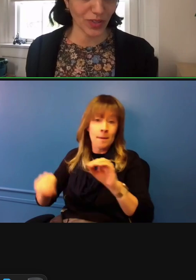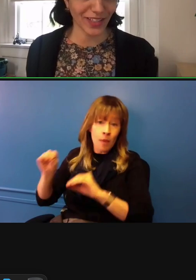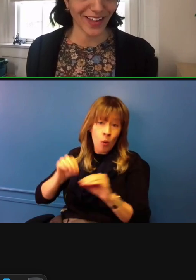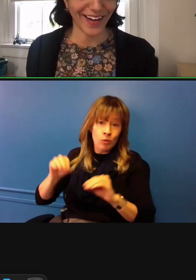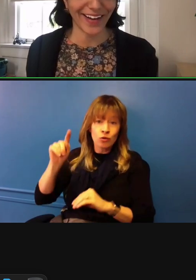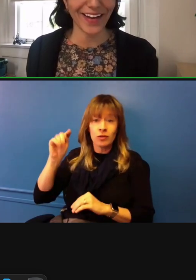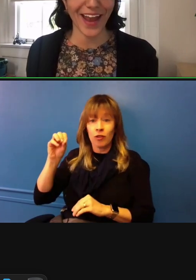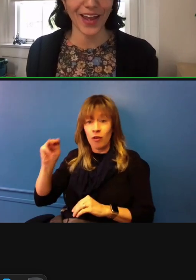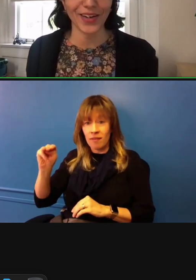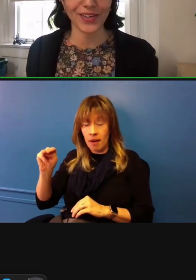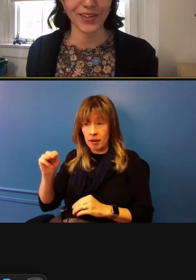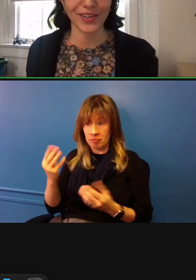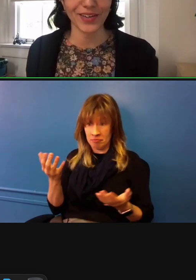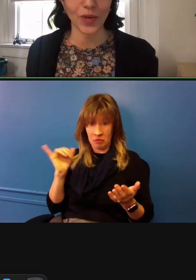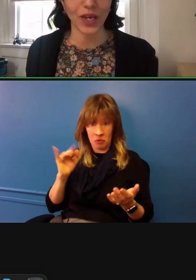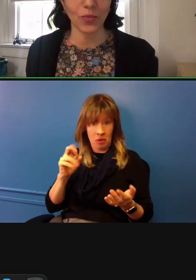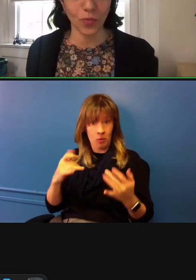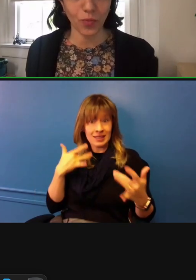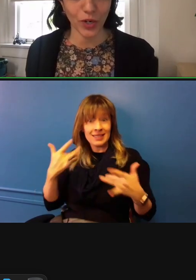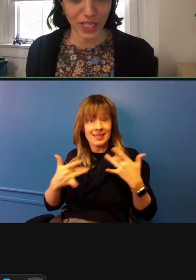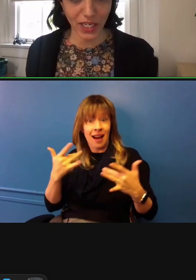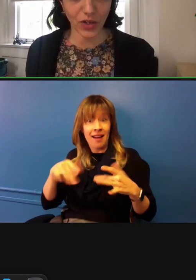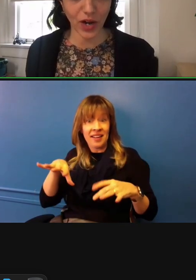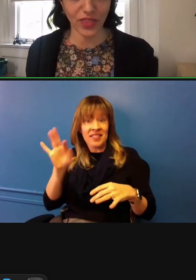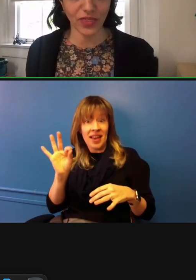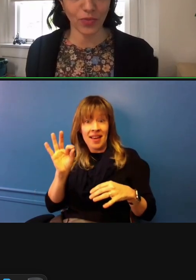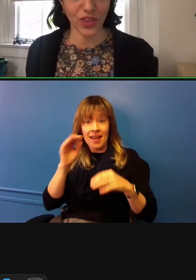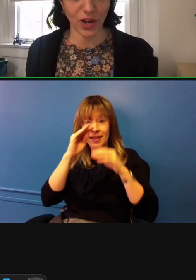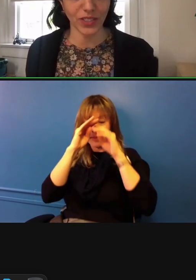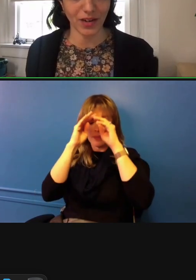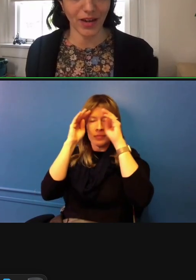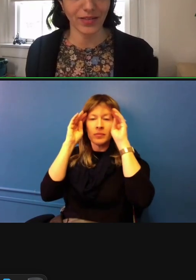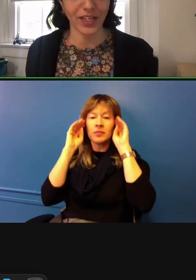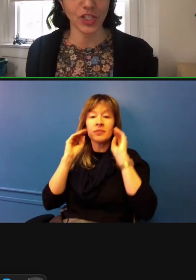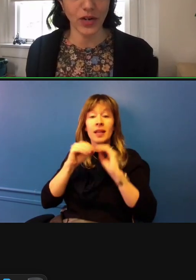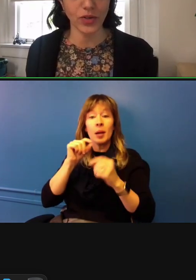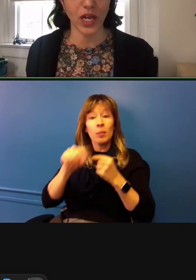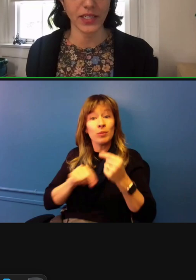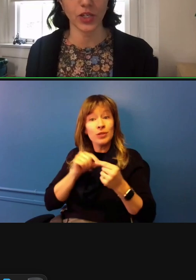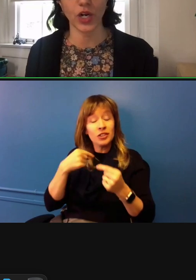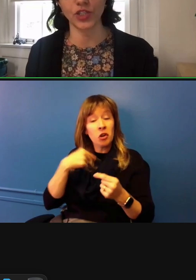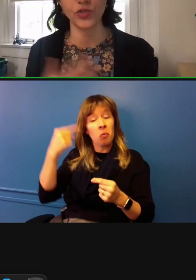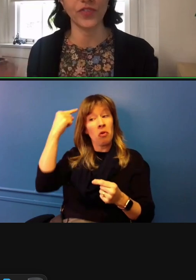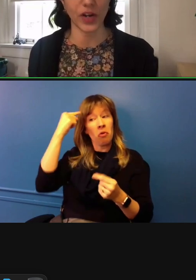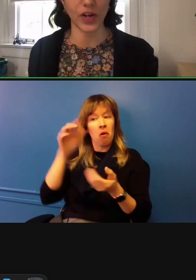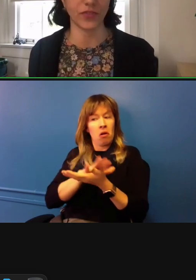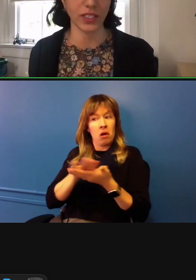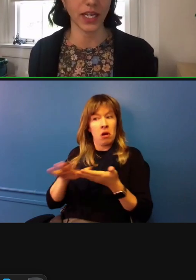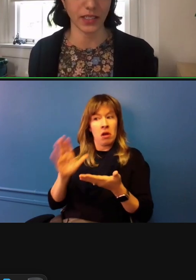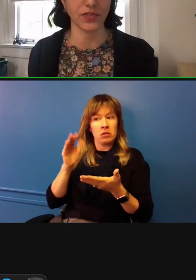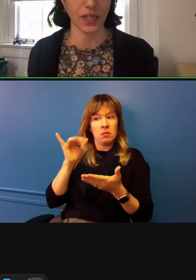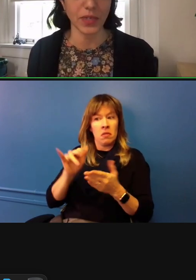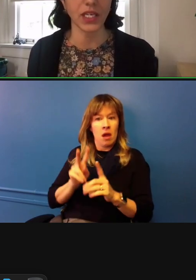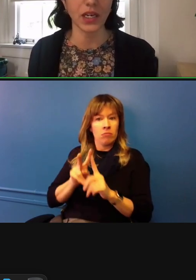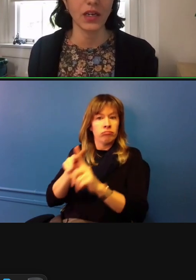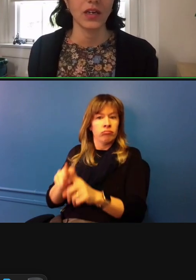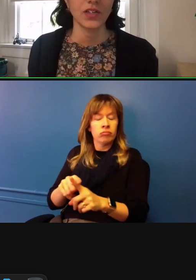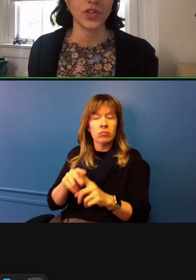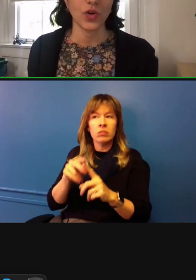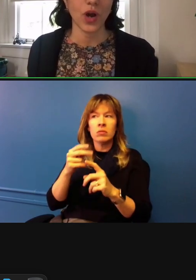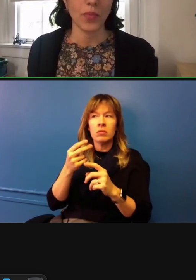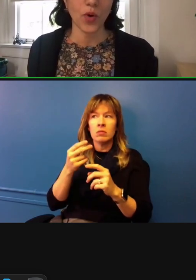And so this was exciting, and in particular, we thought it was nice that it generalized across two very different sets of